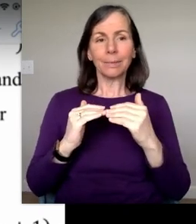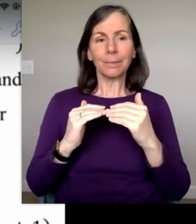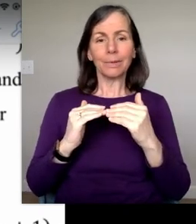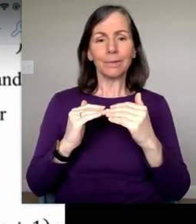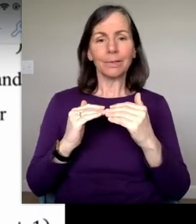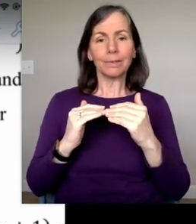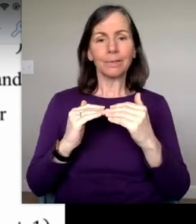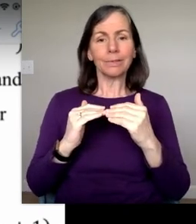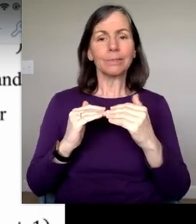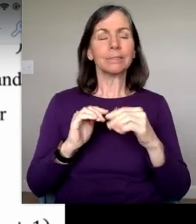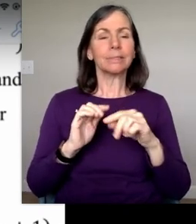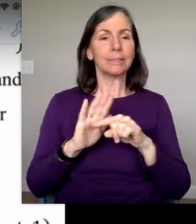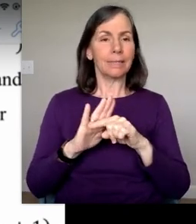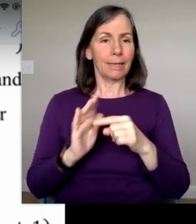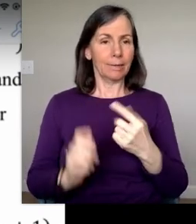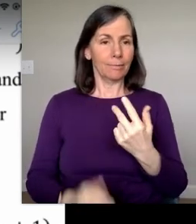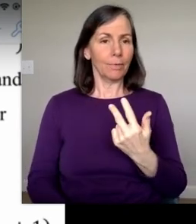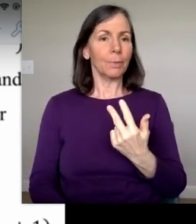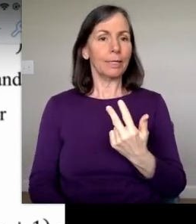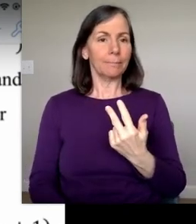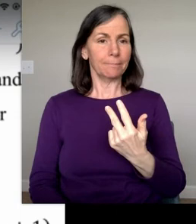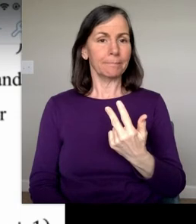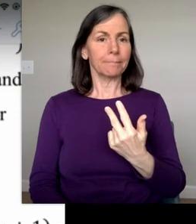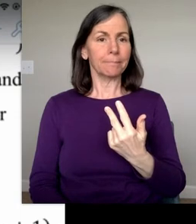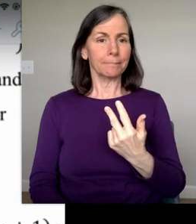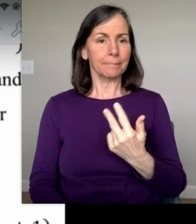is negative 3.